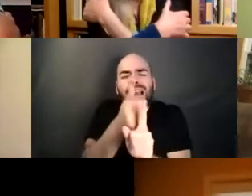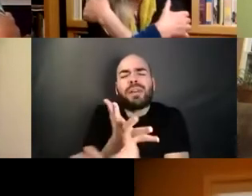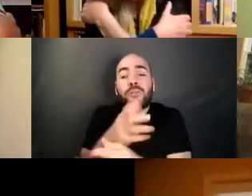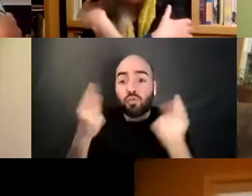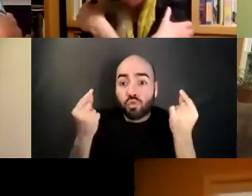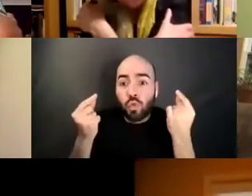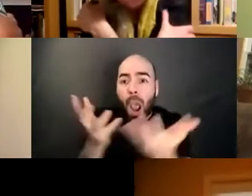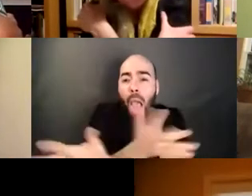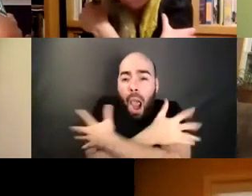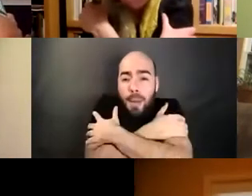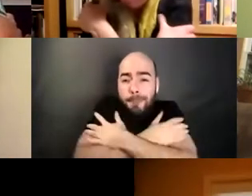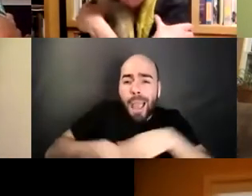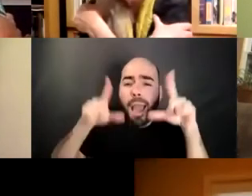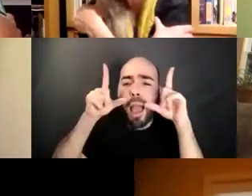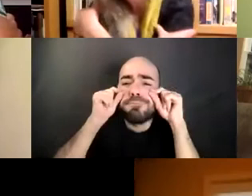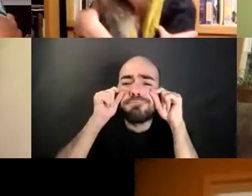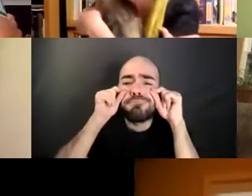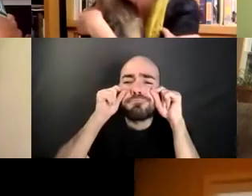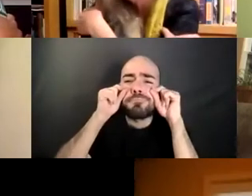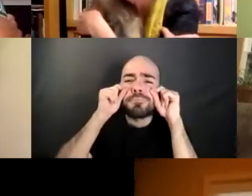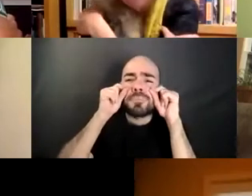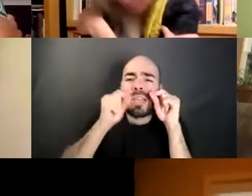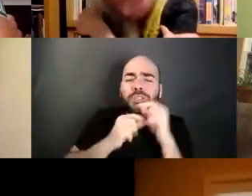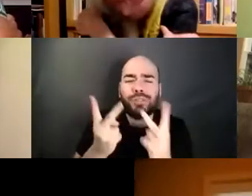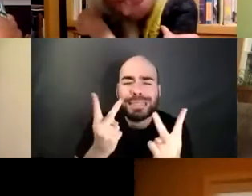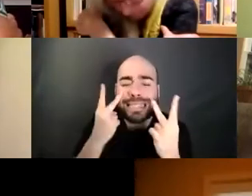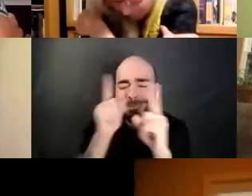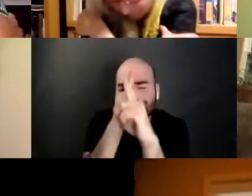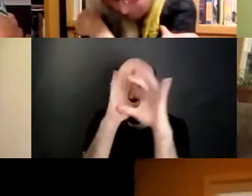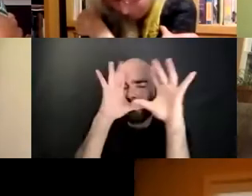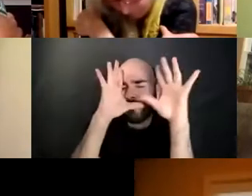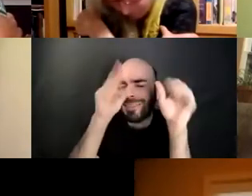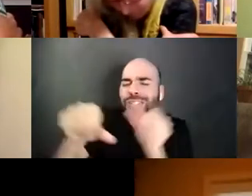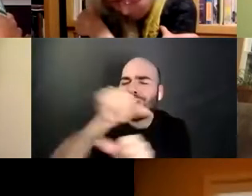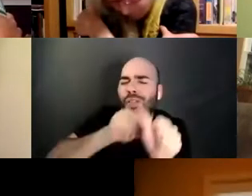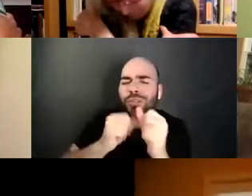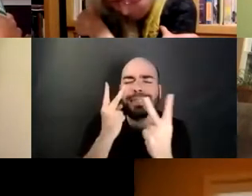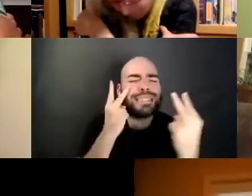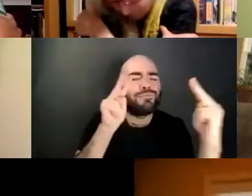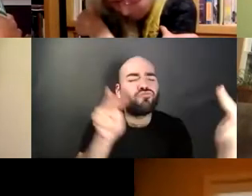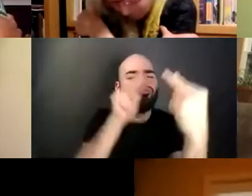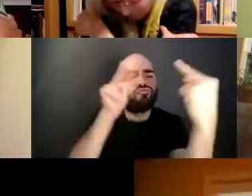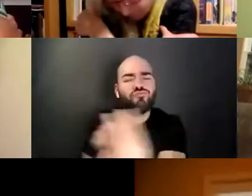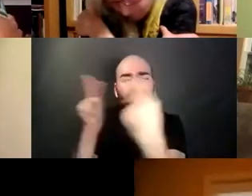and place each and every one of us in that hug and know that we are hugging you back.